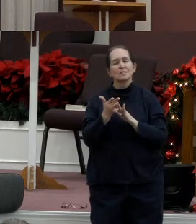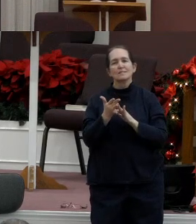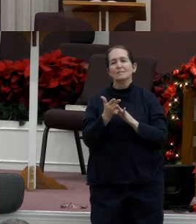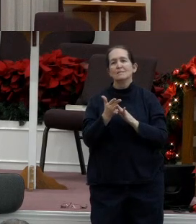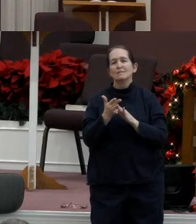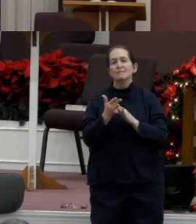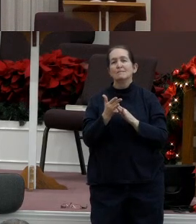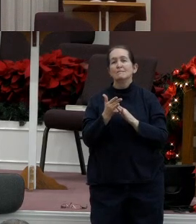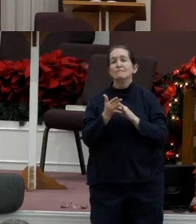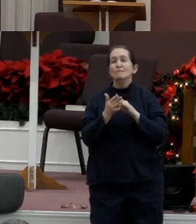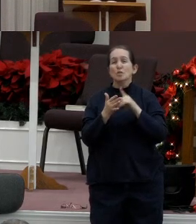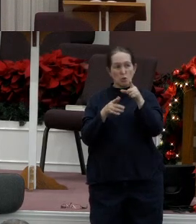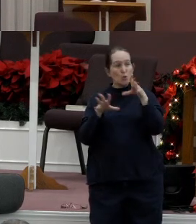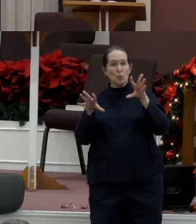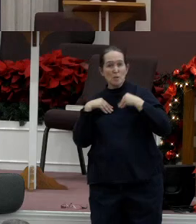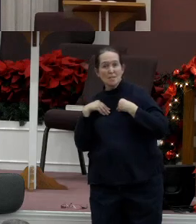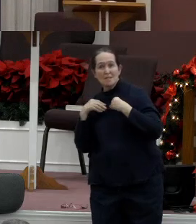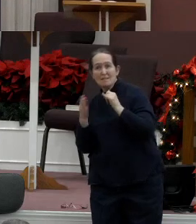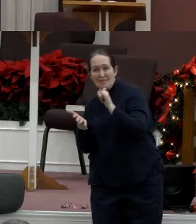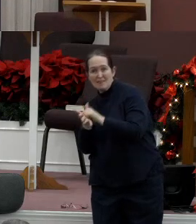Do you receive that love?